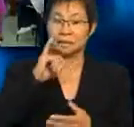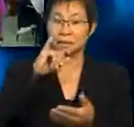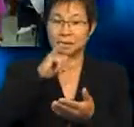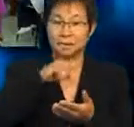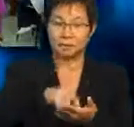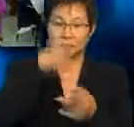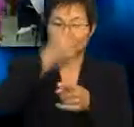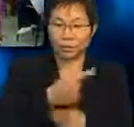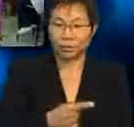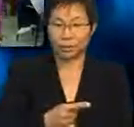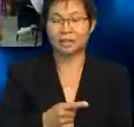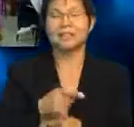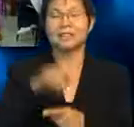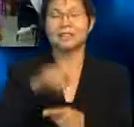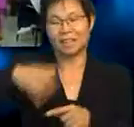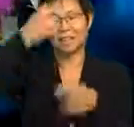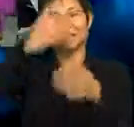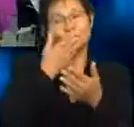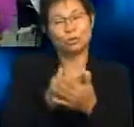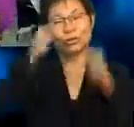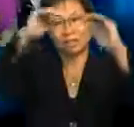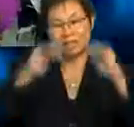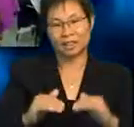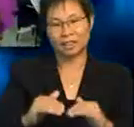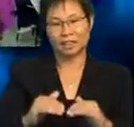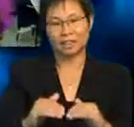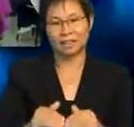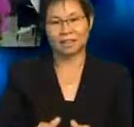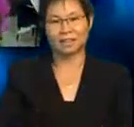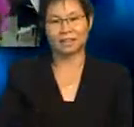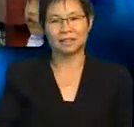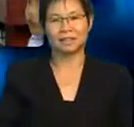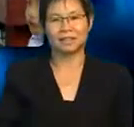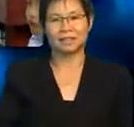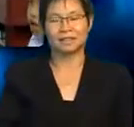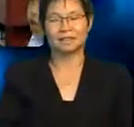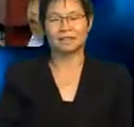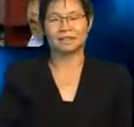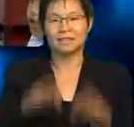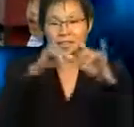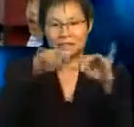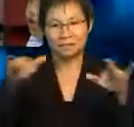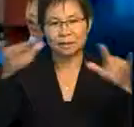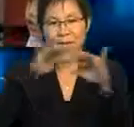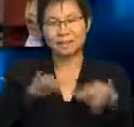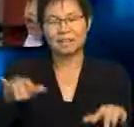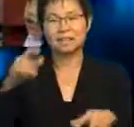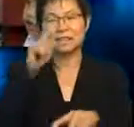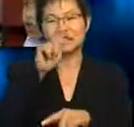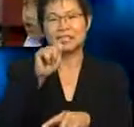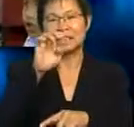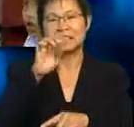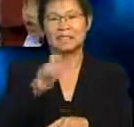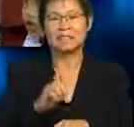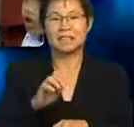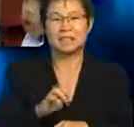Is it correct? Yes. Good. Okay. The next word. Tail. Tail. Spell the